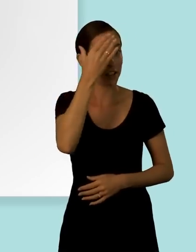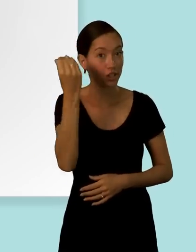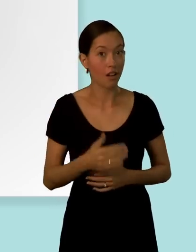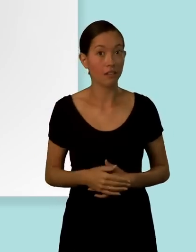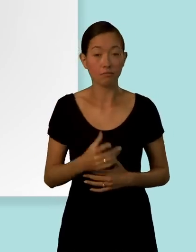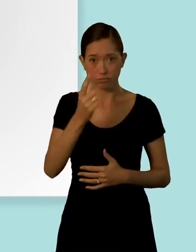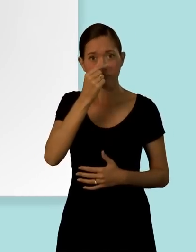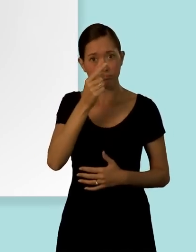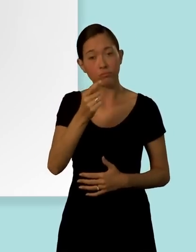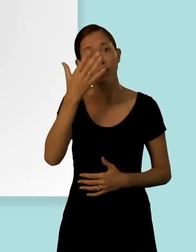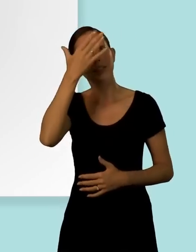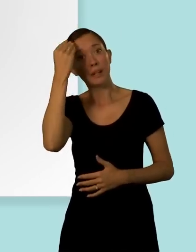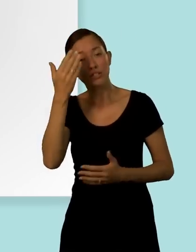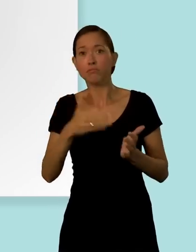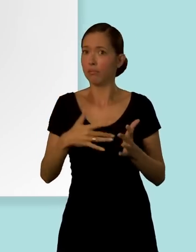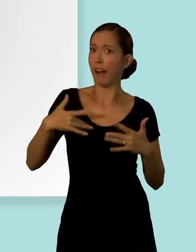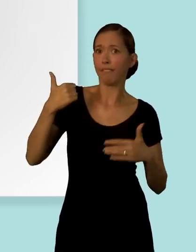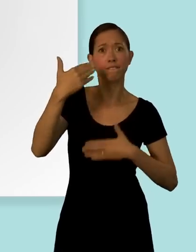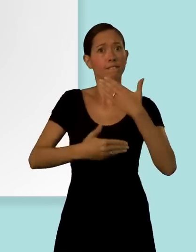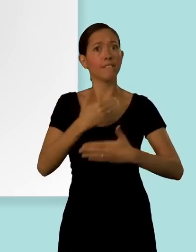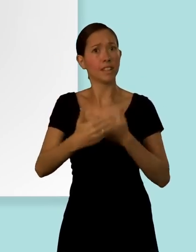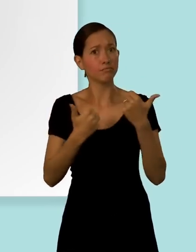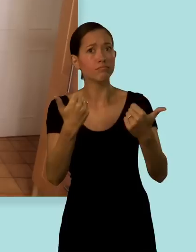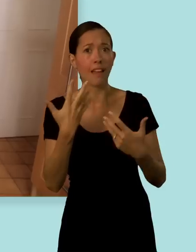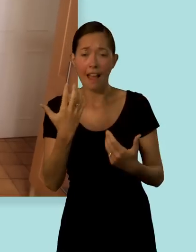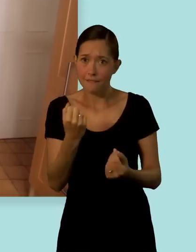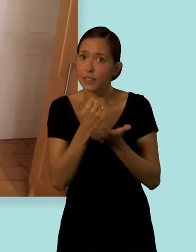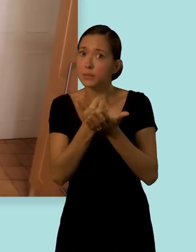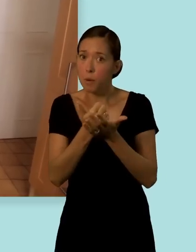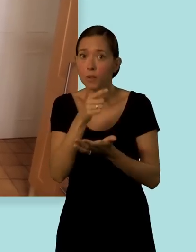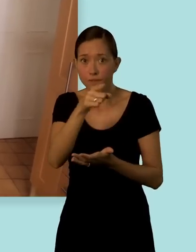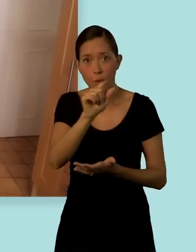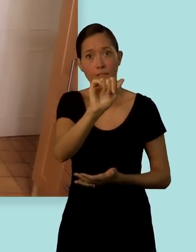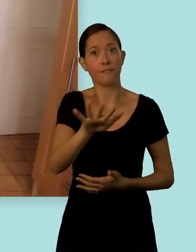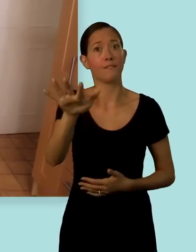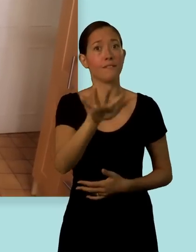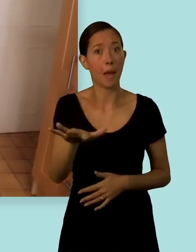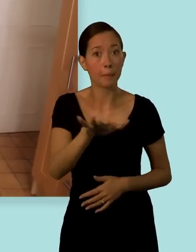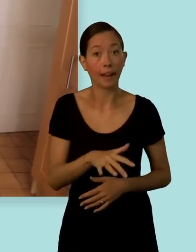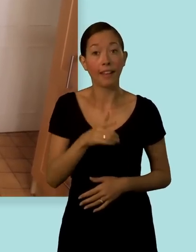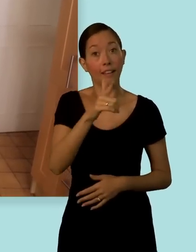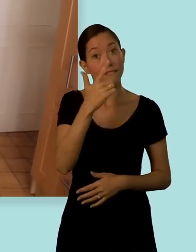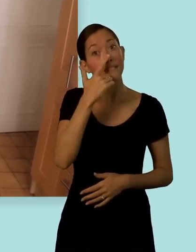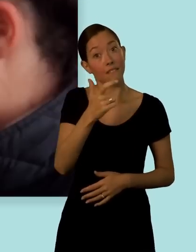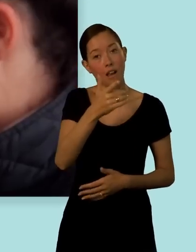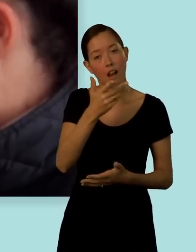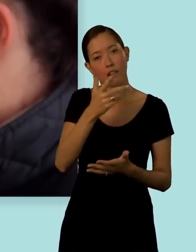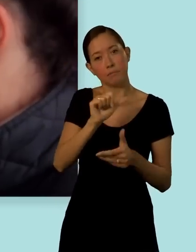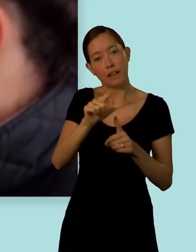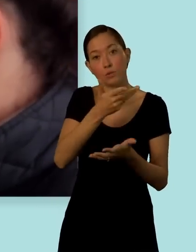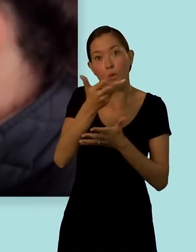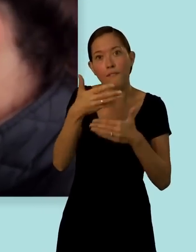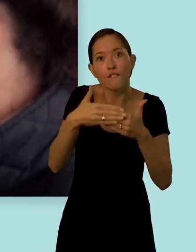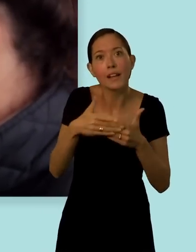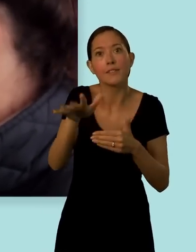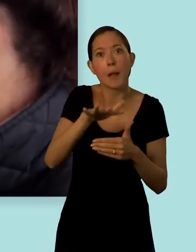to live well with dementia, and there is support available for you and your family. If you can, talk to friends and family about how you're feeling. Other people